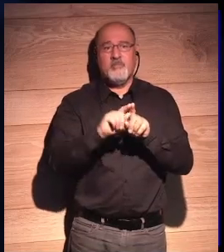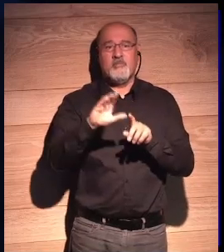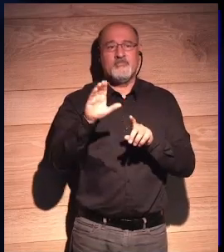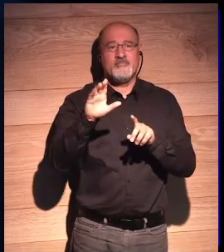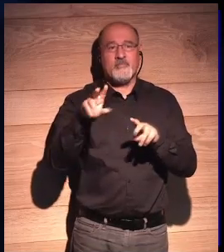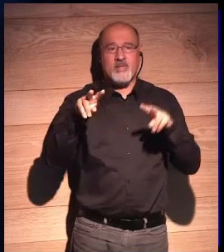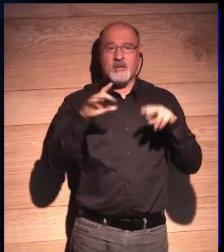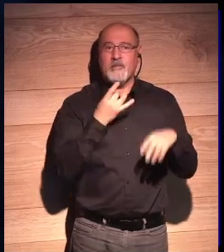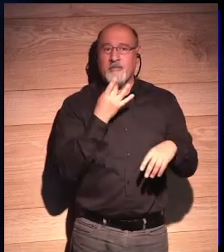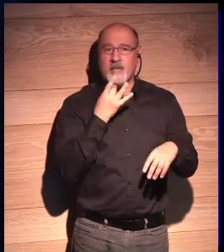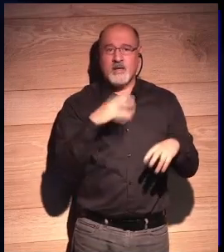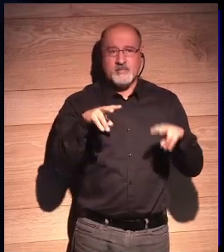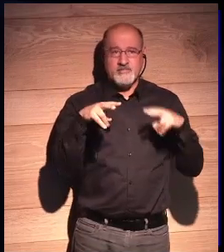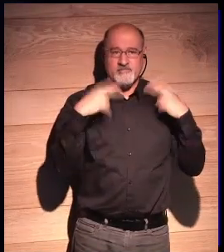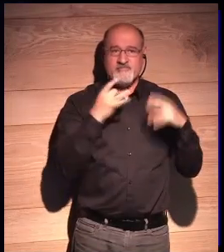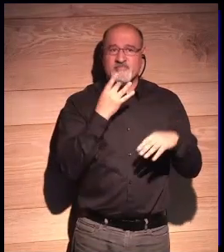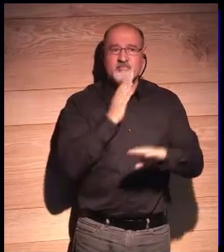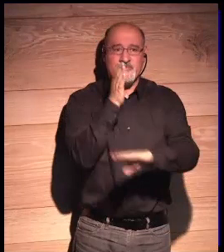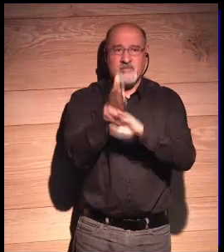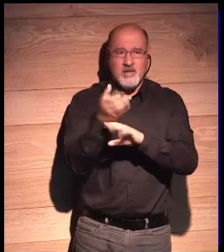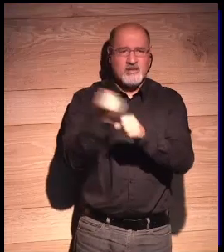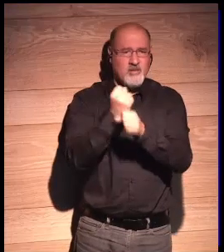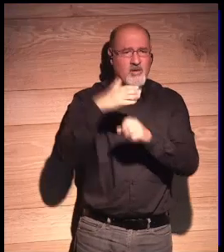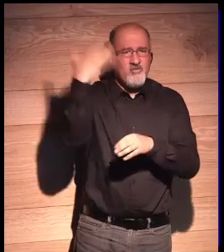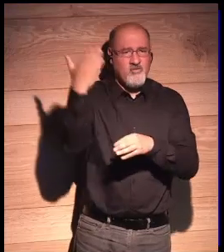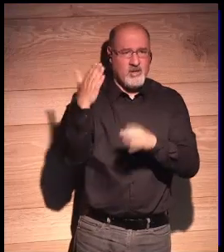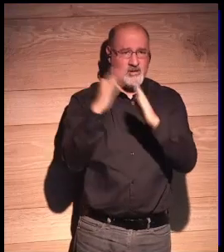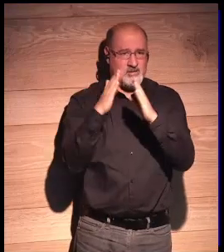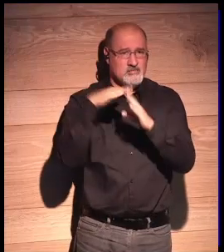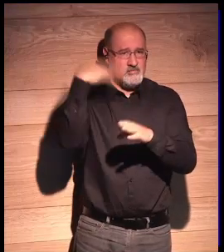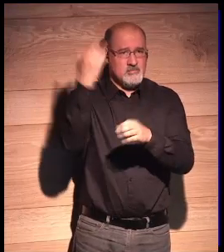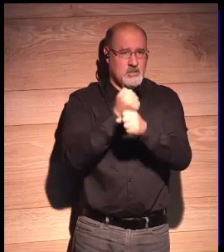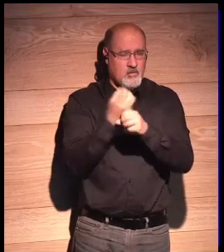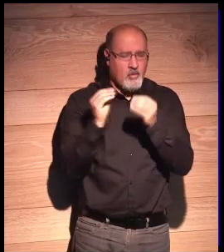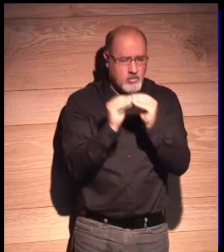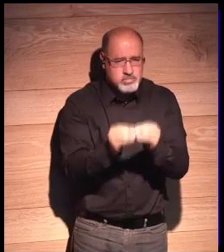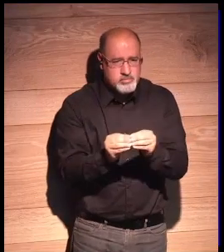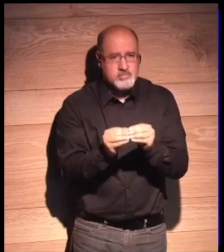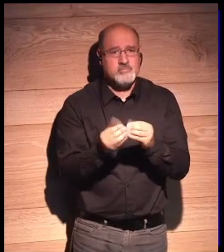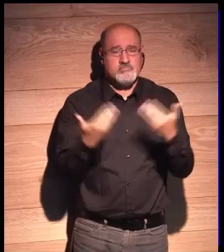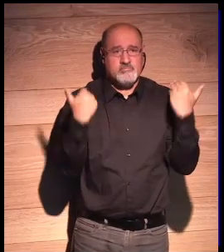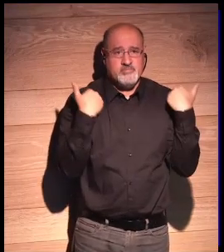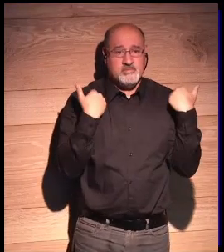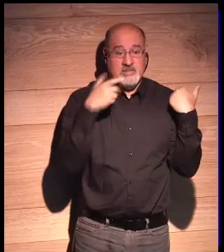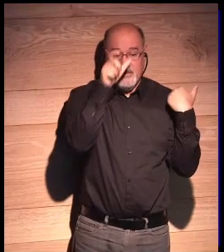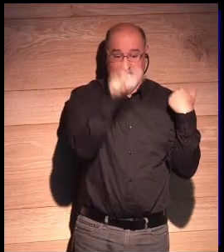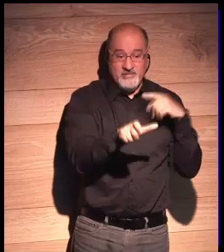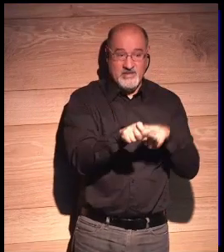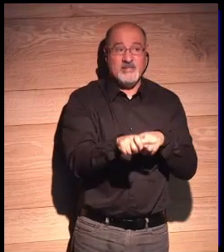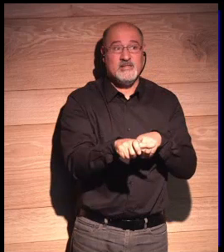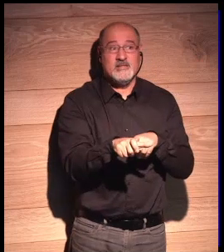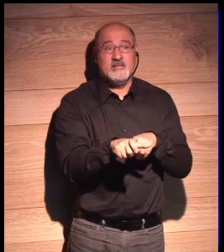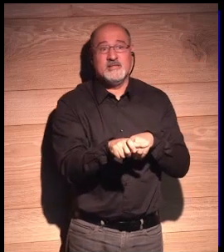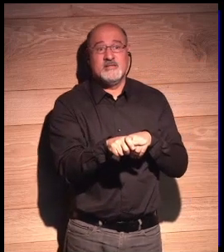alone. And there's often these types of people who can spot someone like me as like the perfect victim, and they will, hey, can I